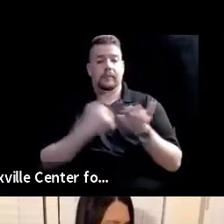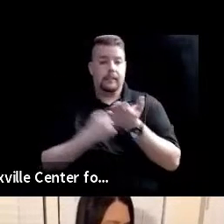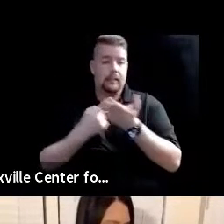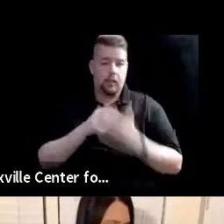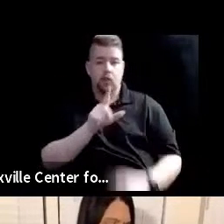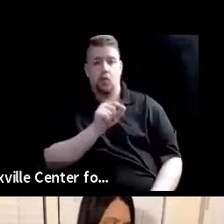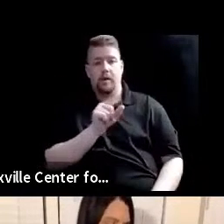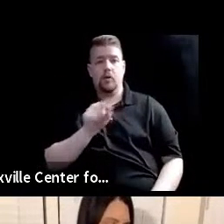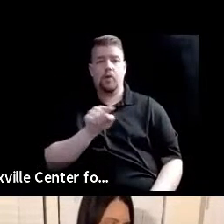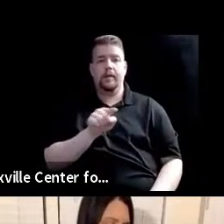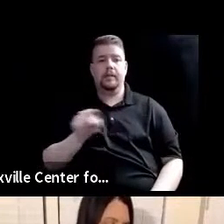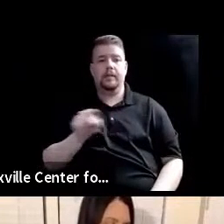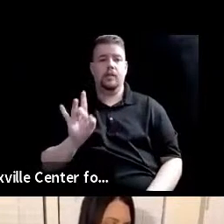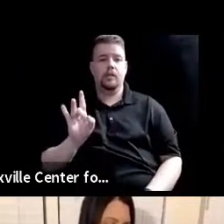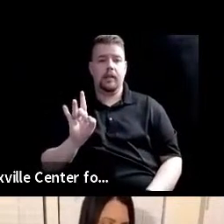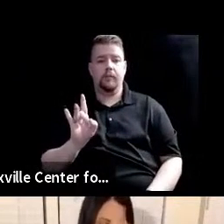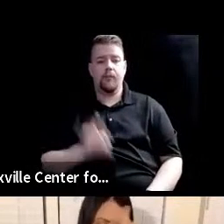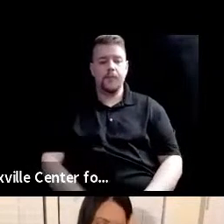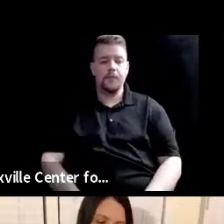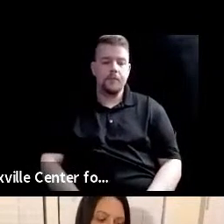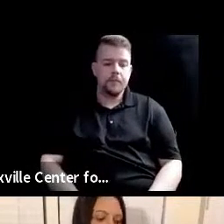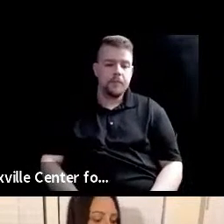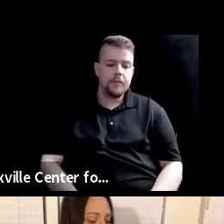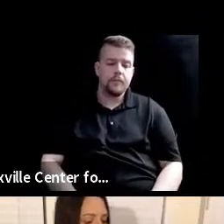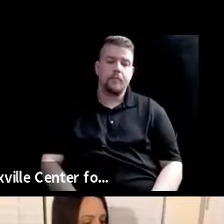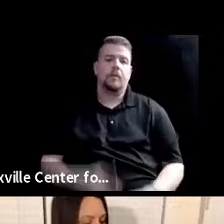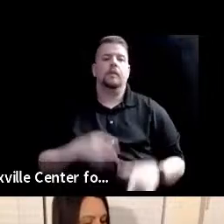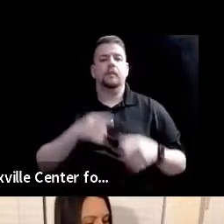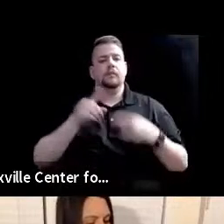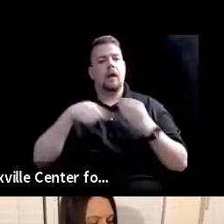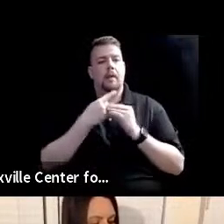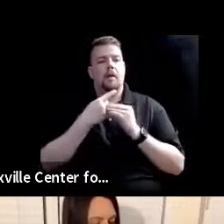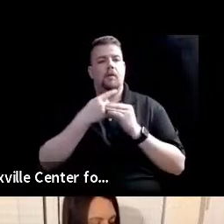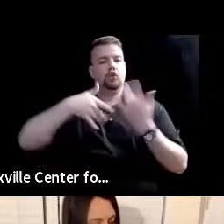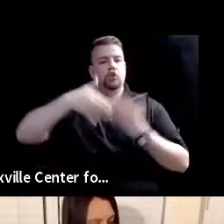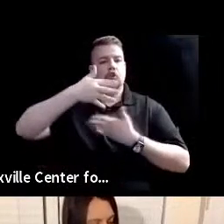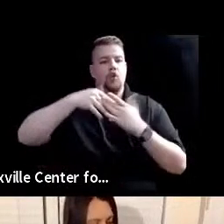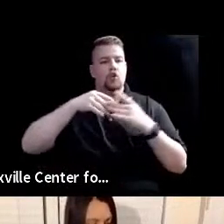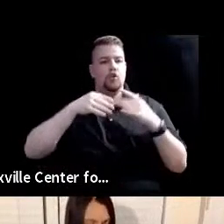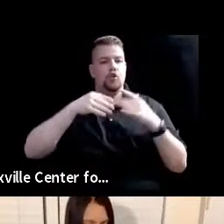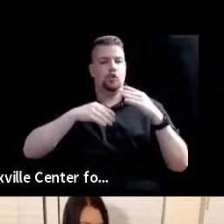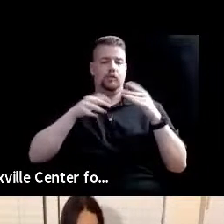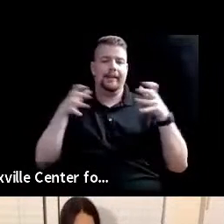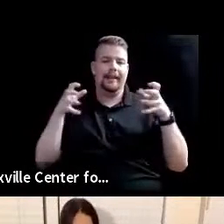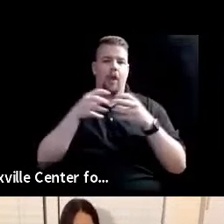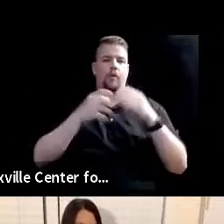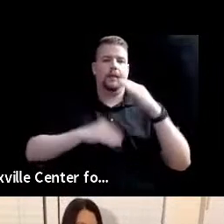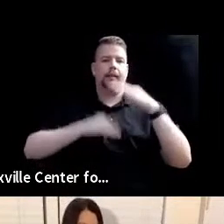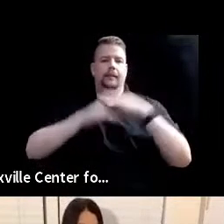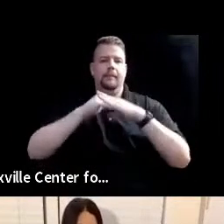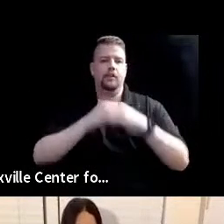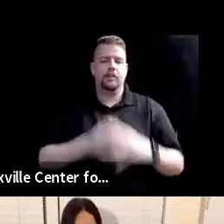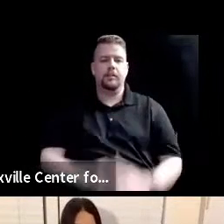about 2020-8. This is the social gathering limitation